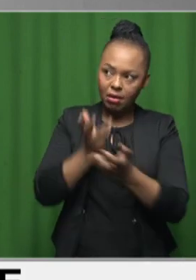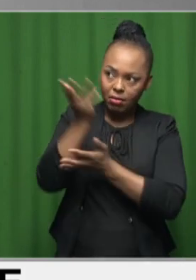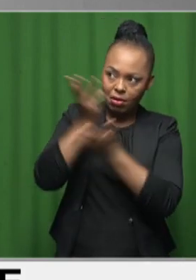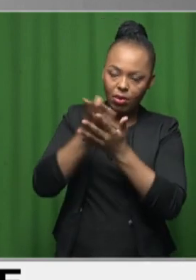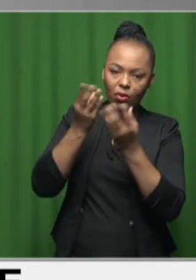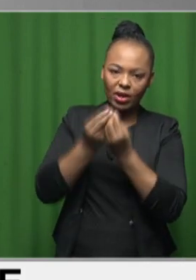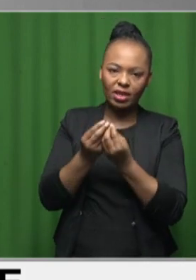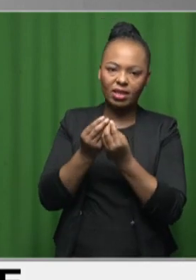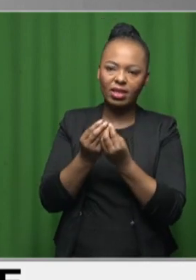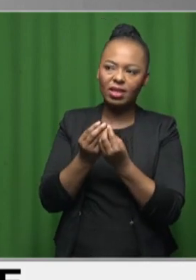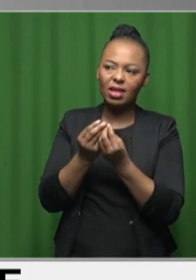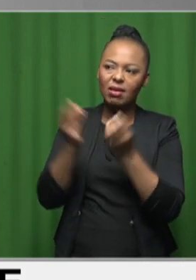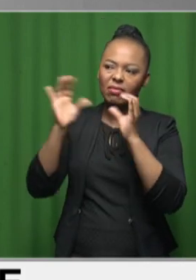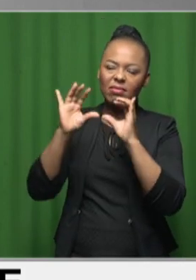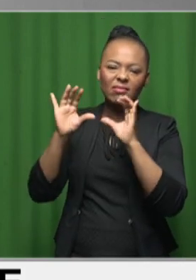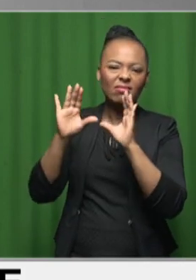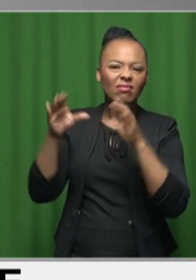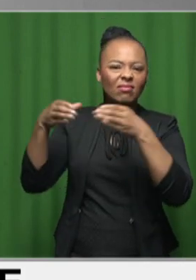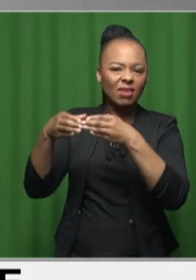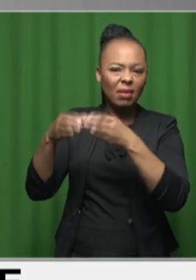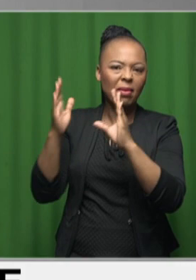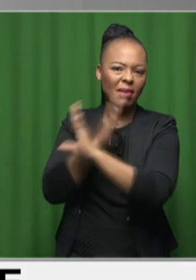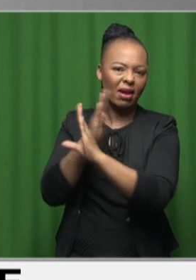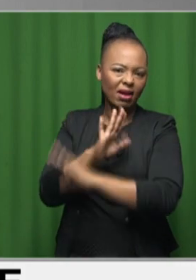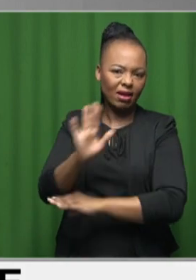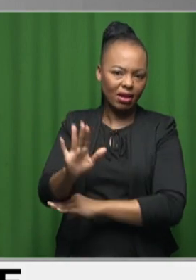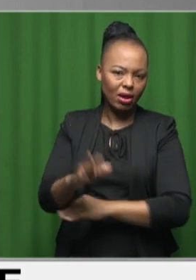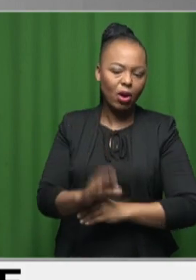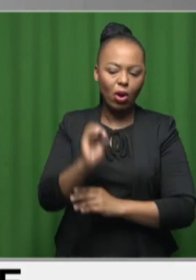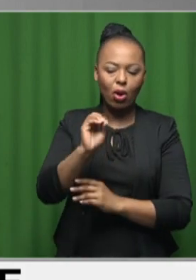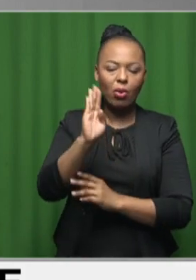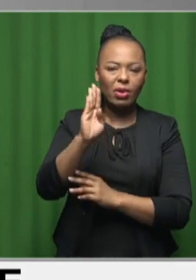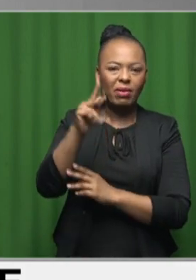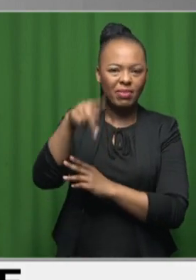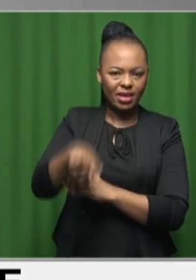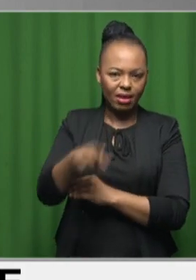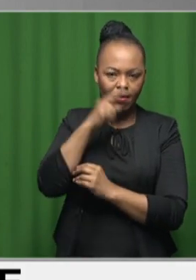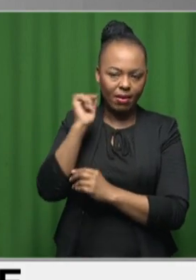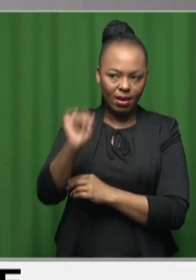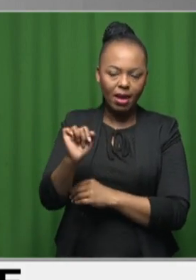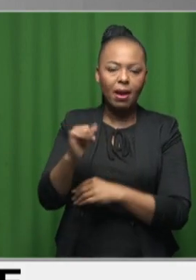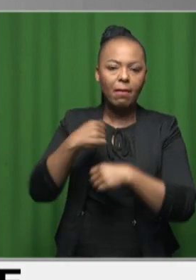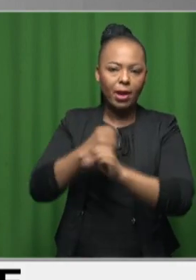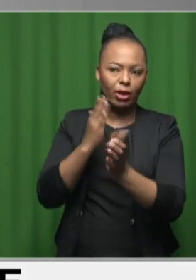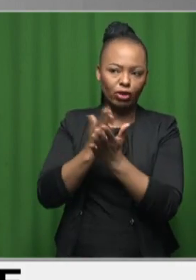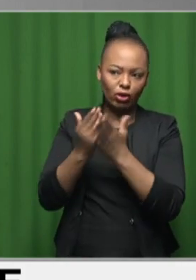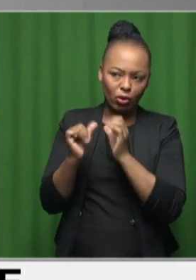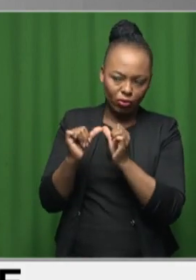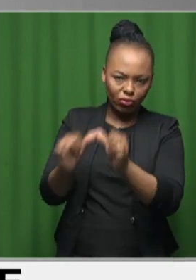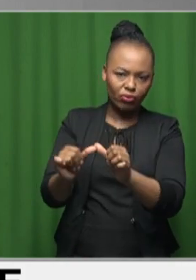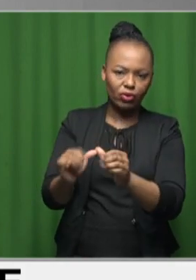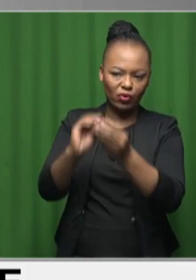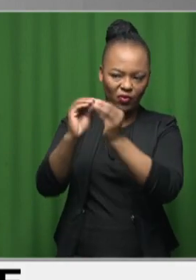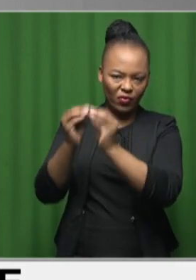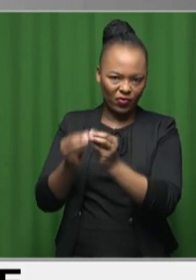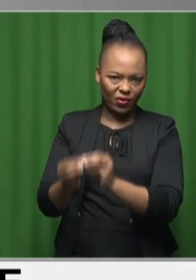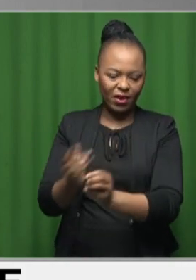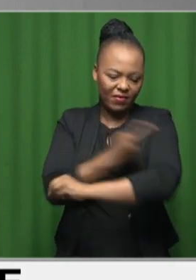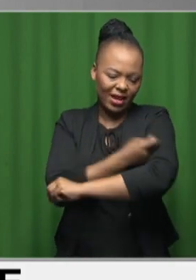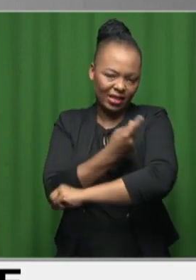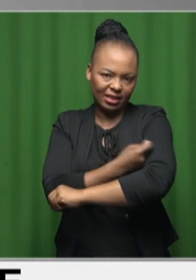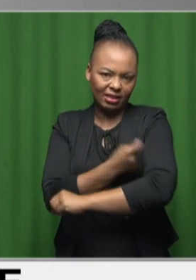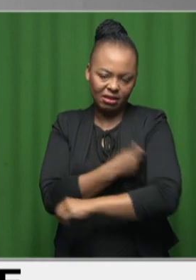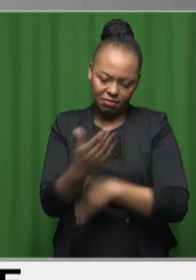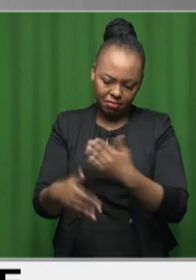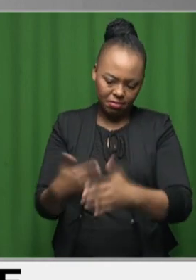to beef up the capacity at the OBP to ensure that they are able to continue producing those vaccines. So there is a raft